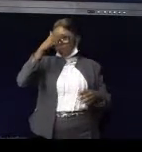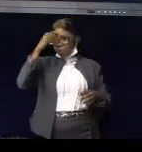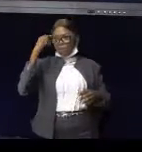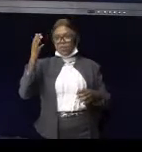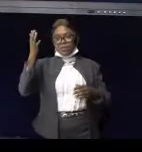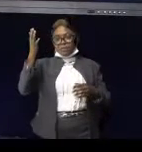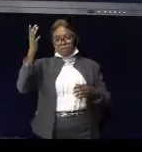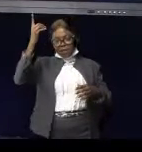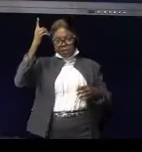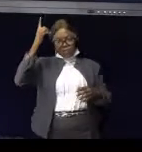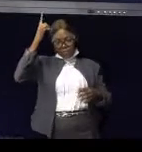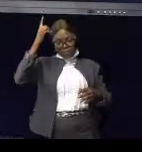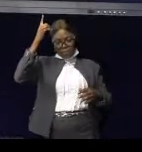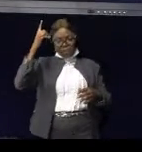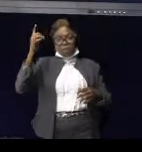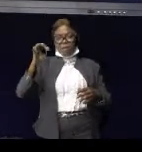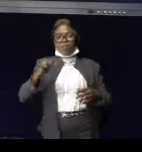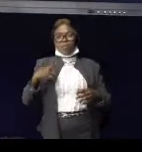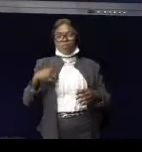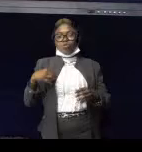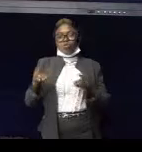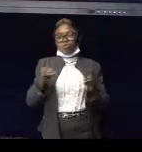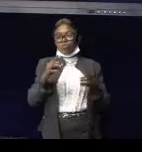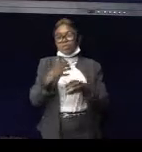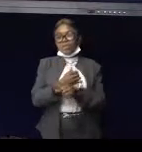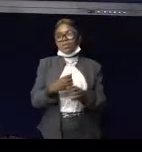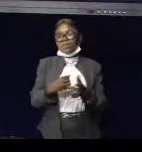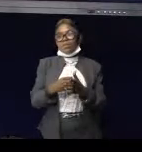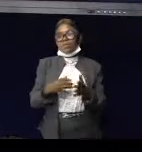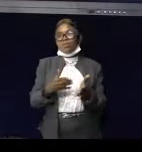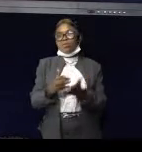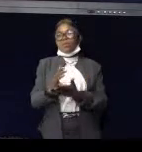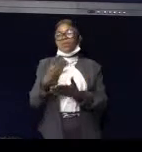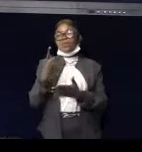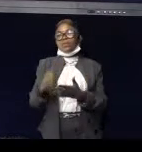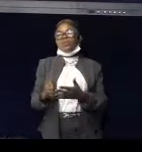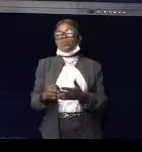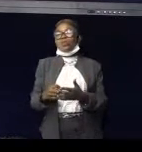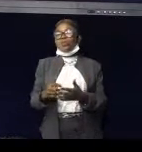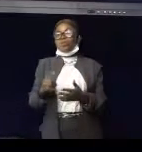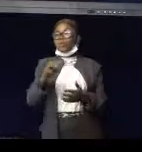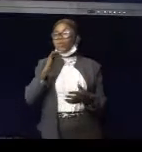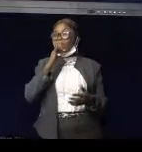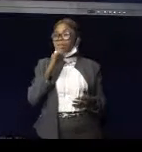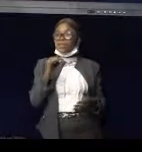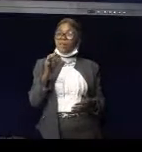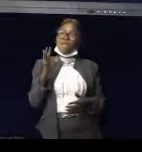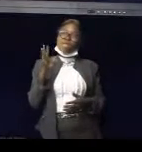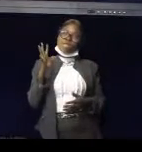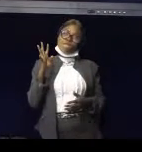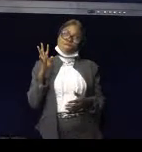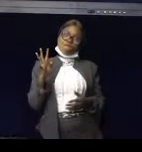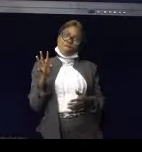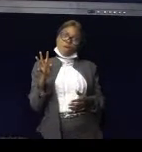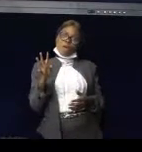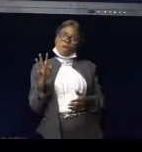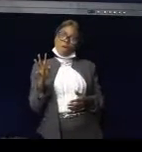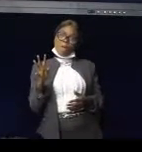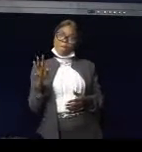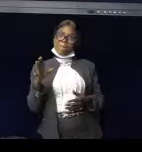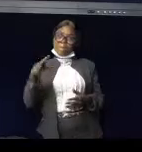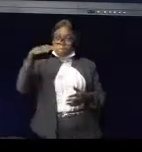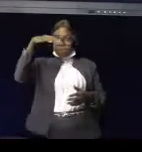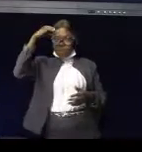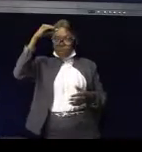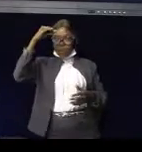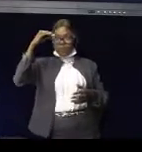there on the screen. Did you get it right? The correct fraction is 4/5, because there are